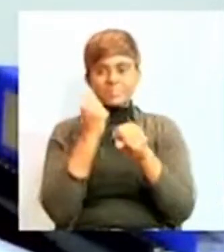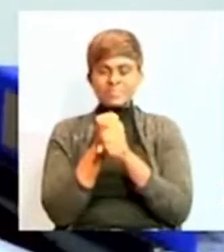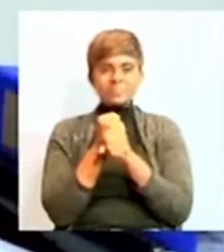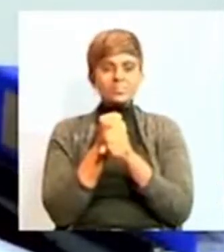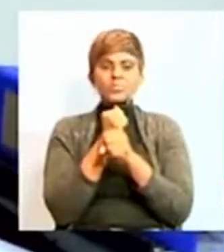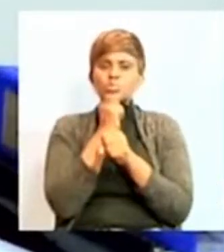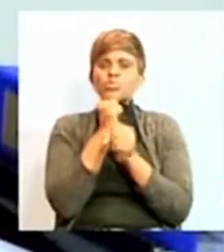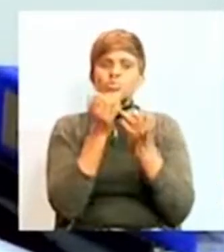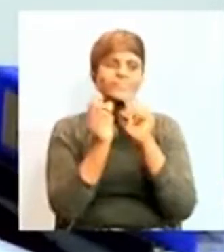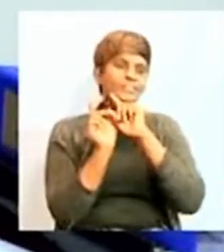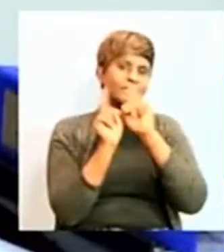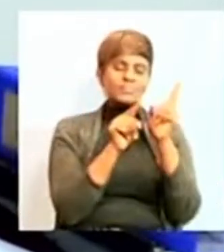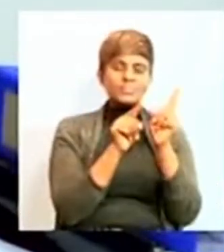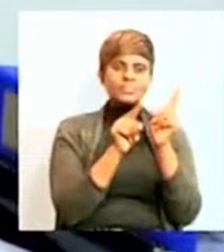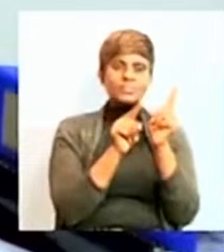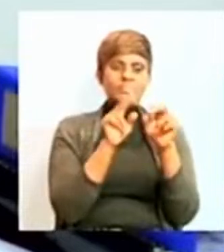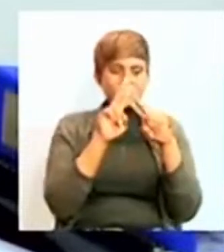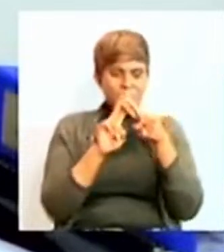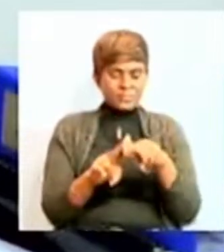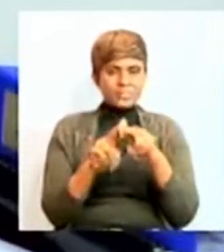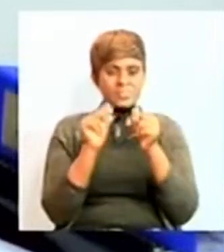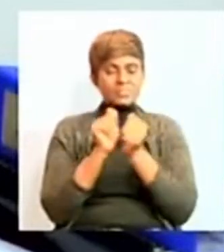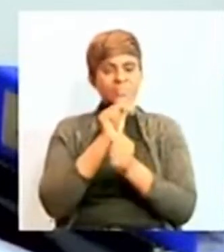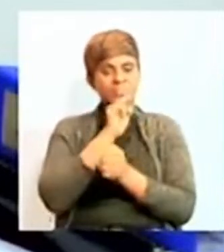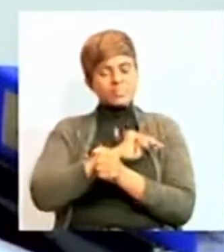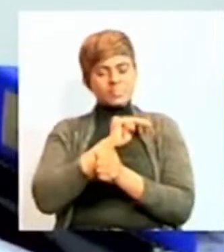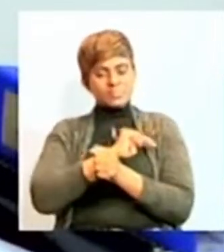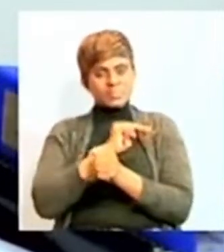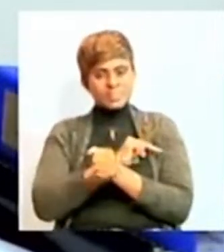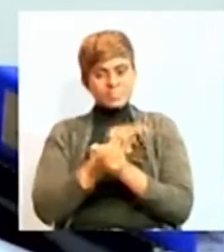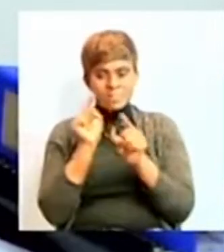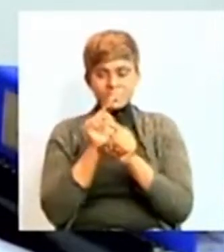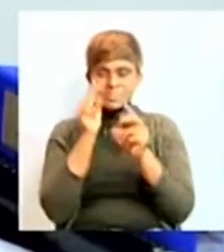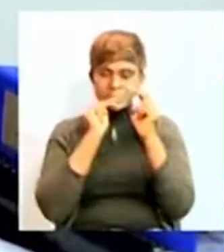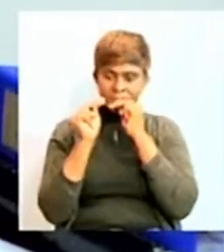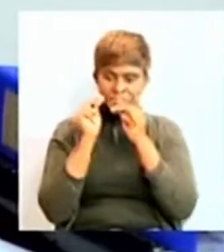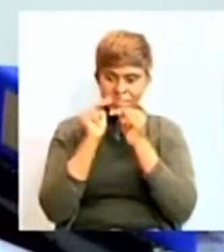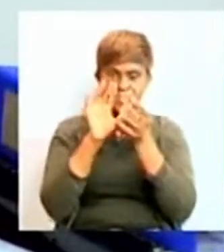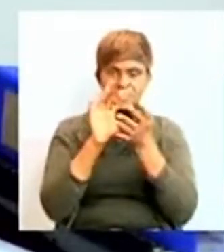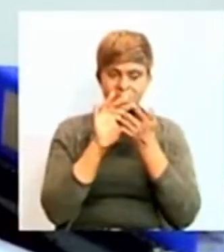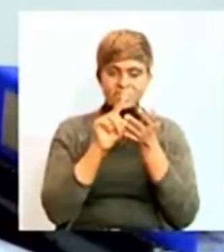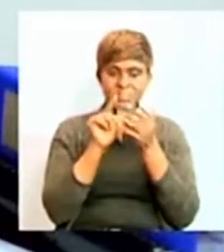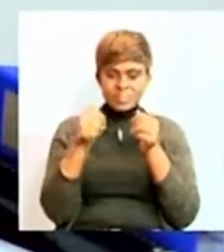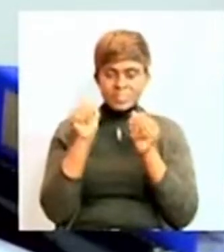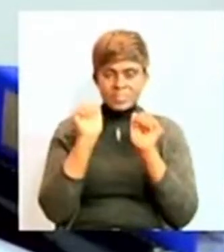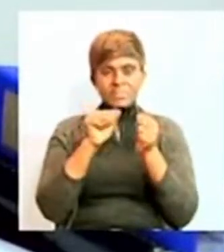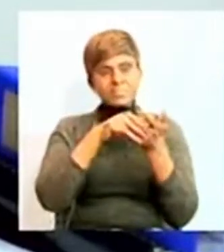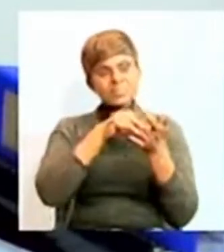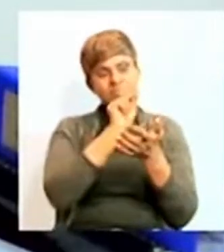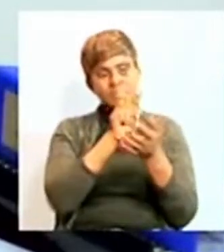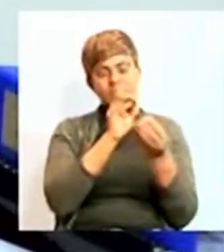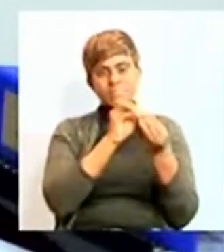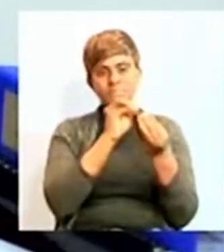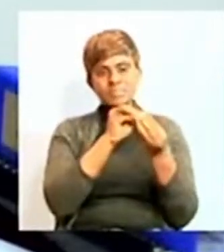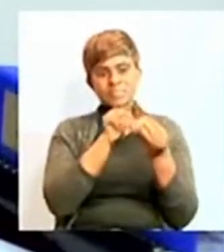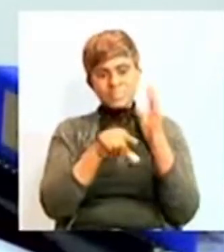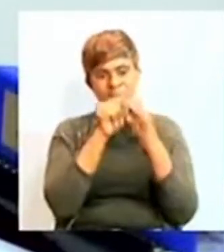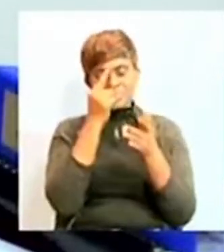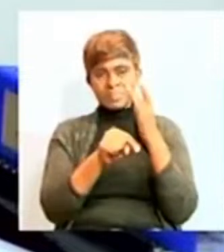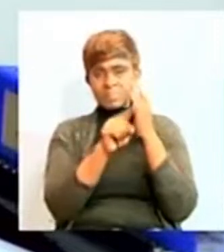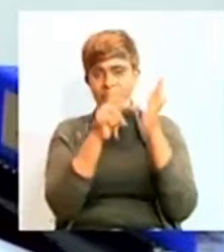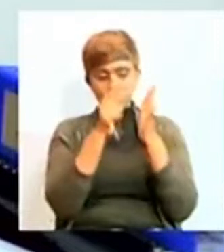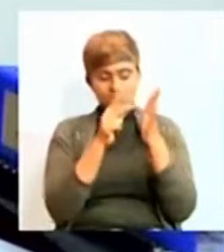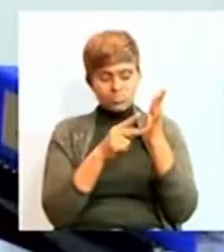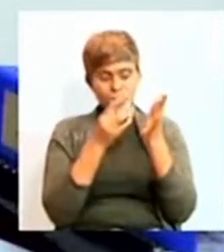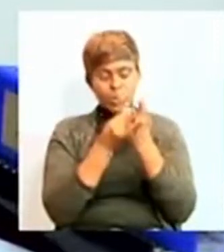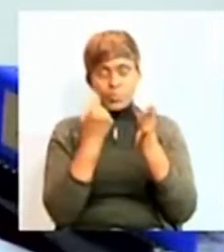You don't want to go and sit down with NAPSA to negotiate the debt down so that you can pay. You find that the principal amount